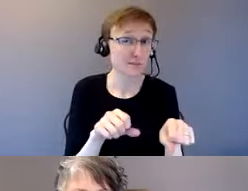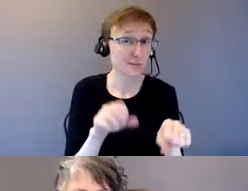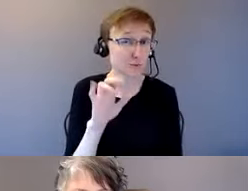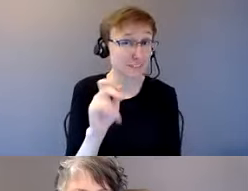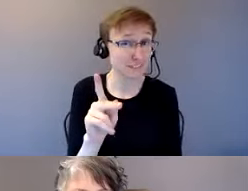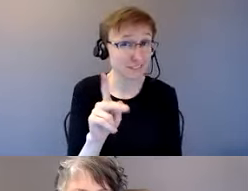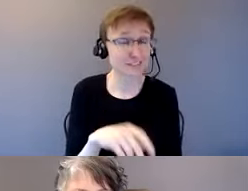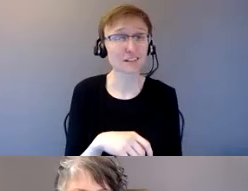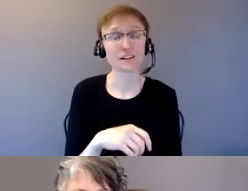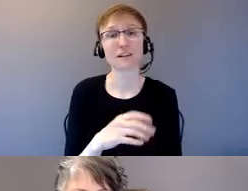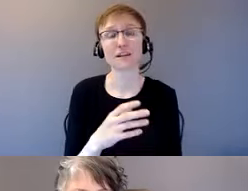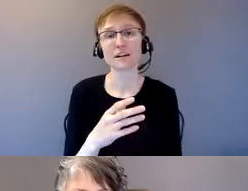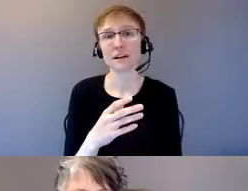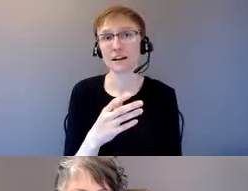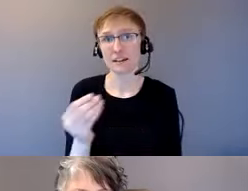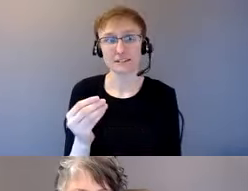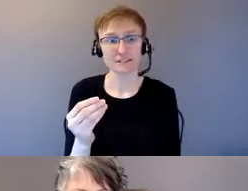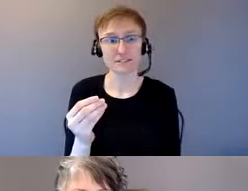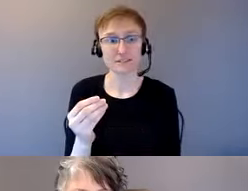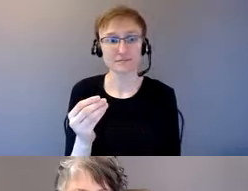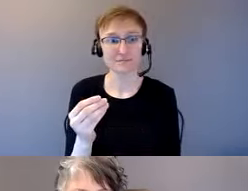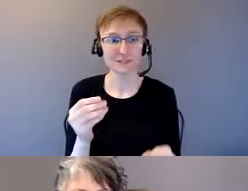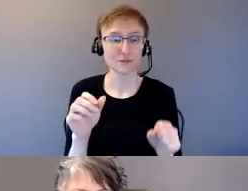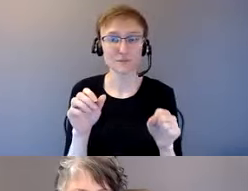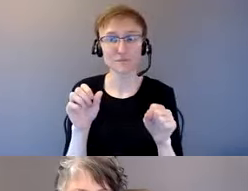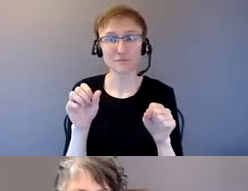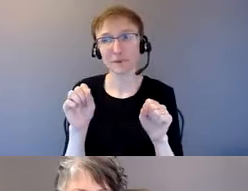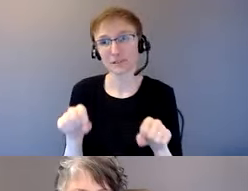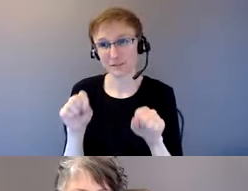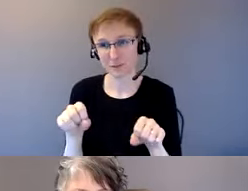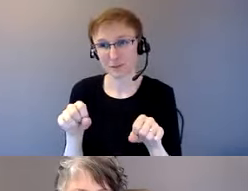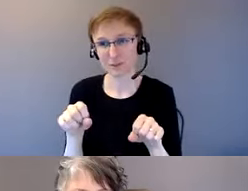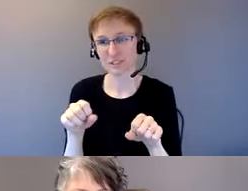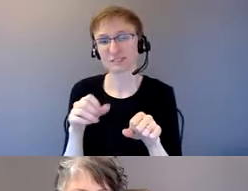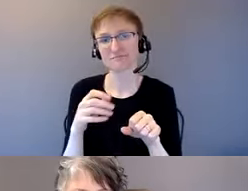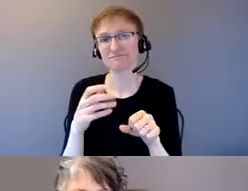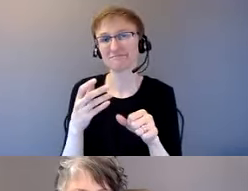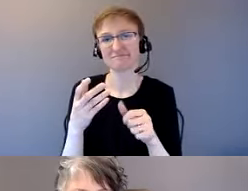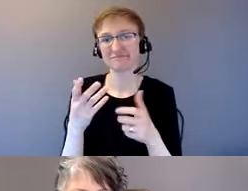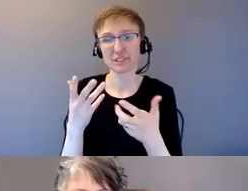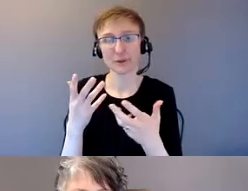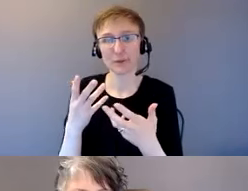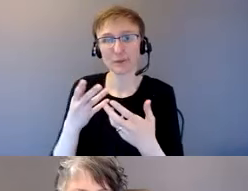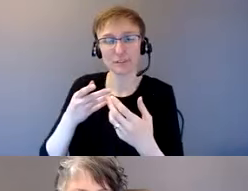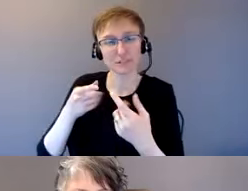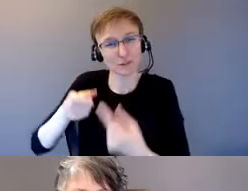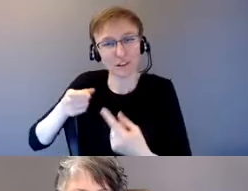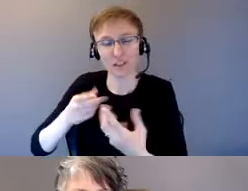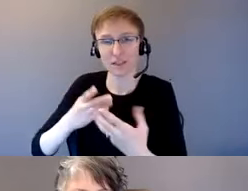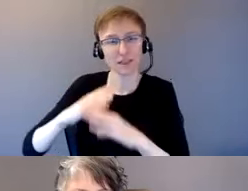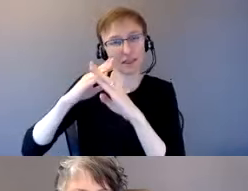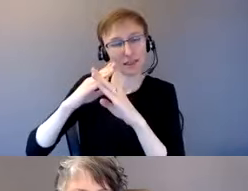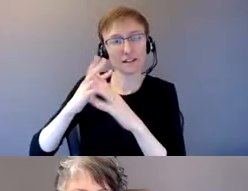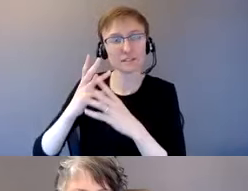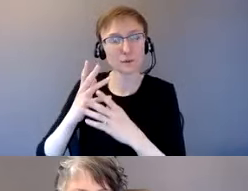to identify the potential external contributing factors that could be impacting that person's capacity, so that